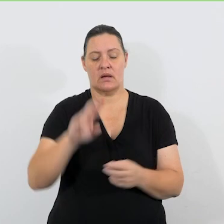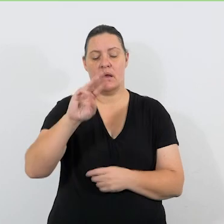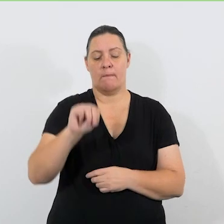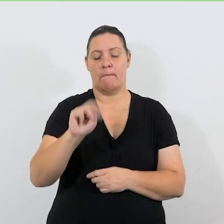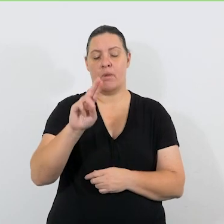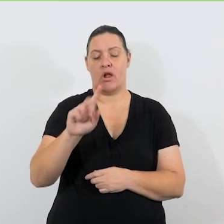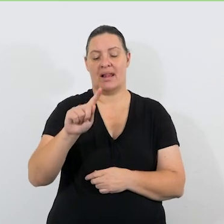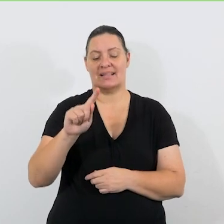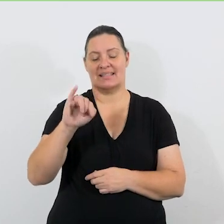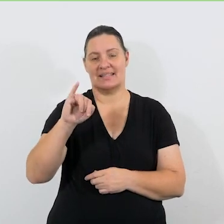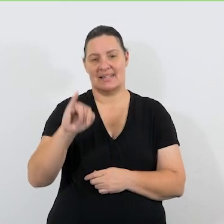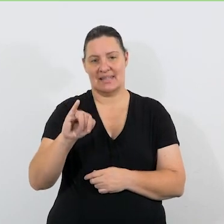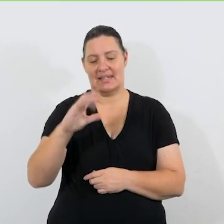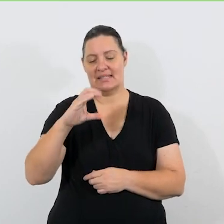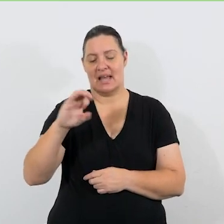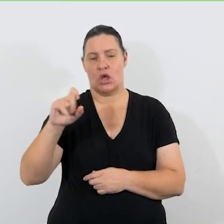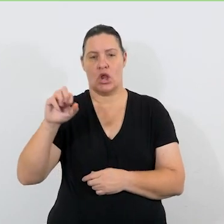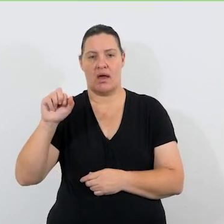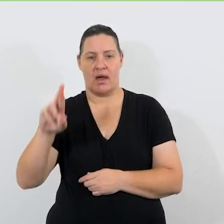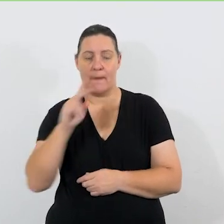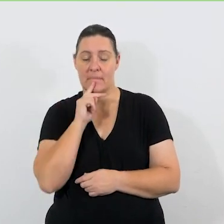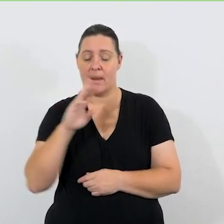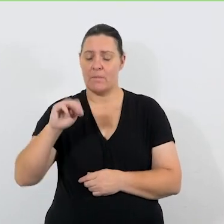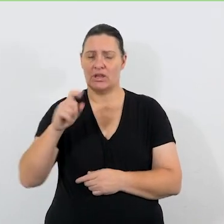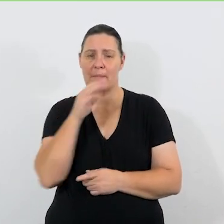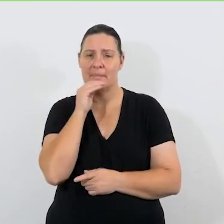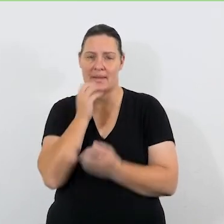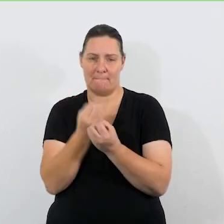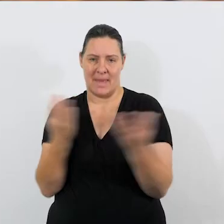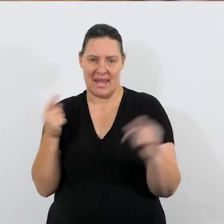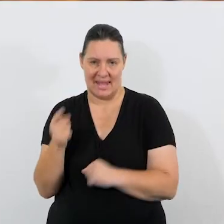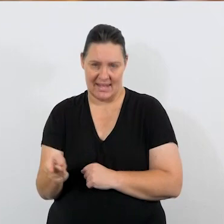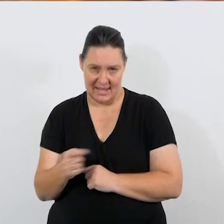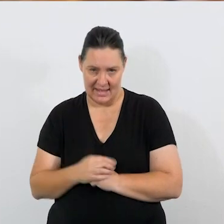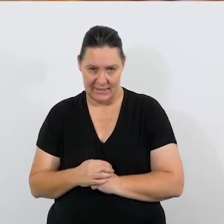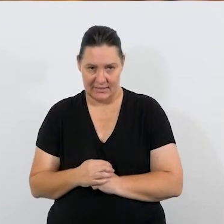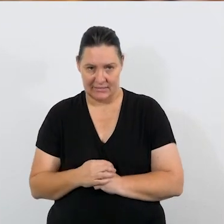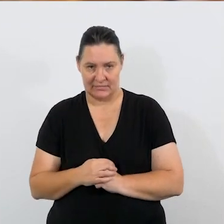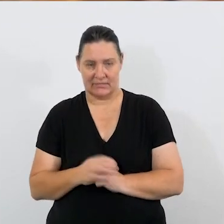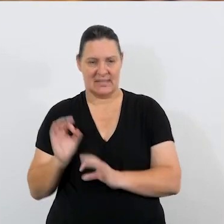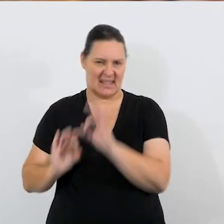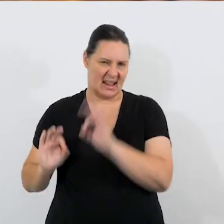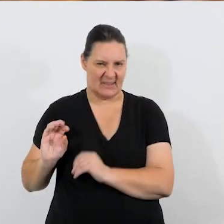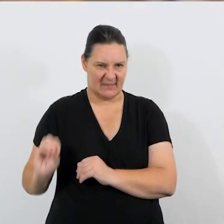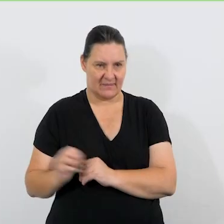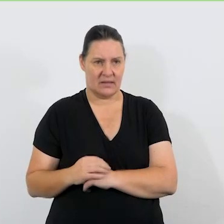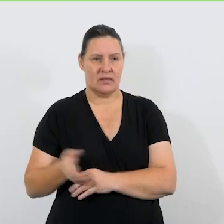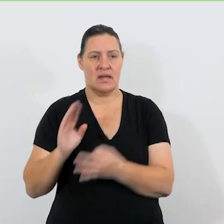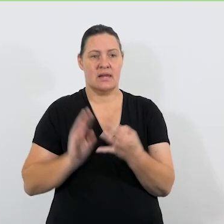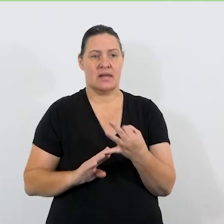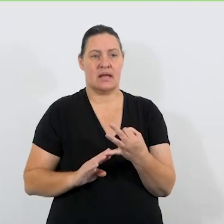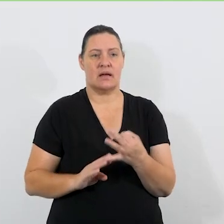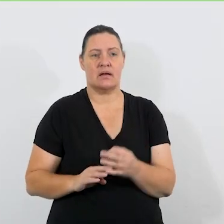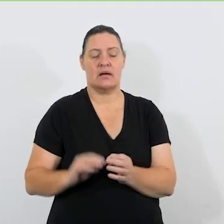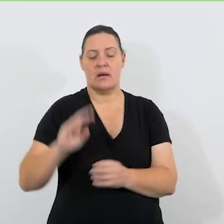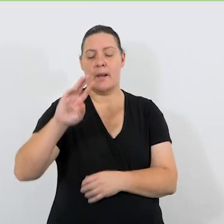is multicellular. So multi means many, which means that it consists of many cells. And the next